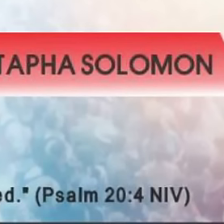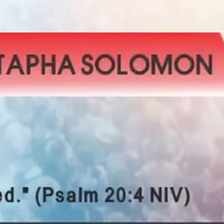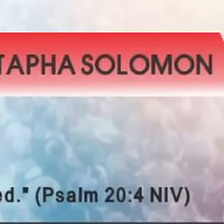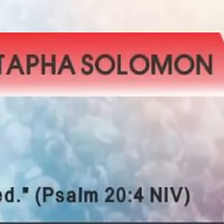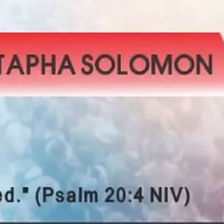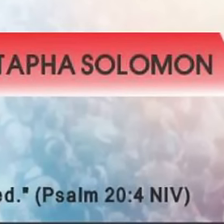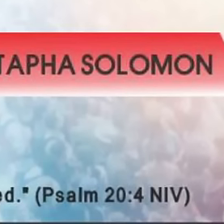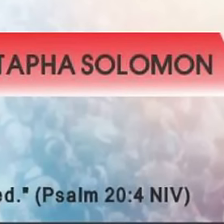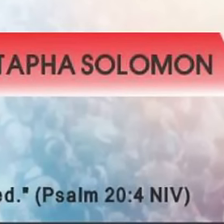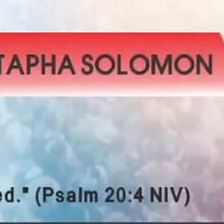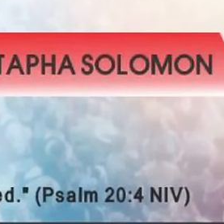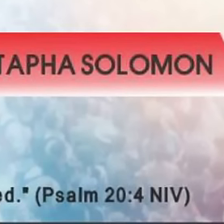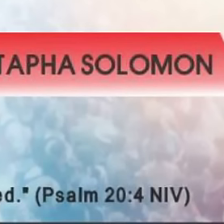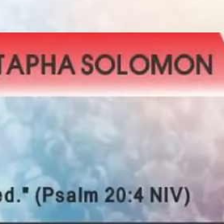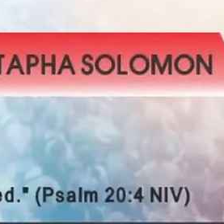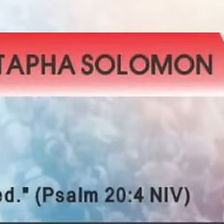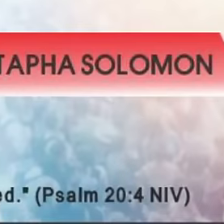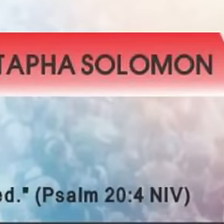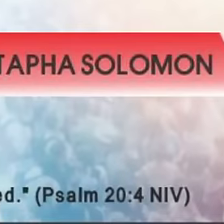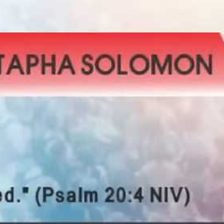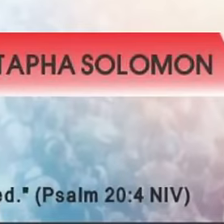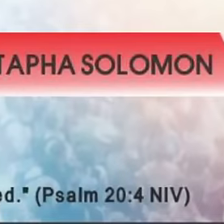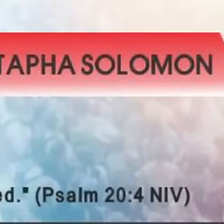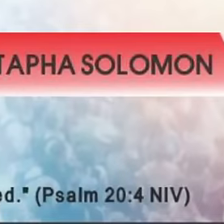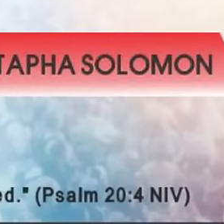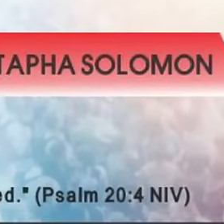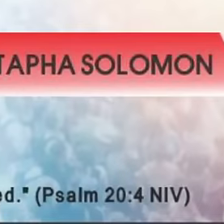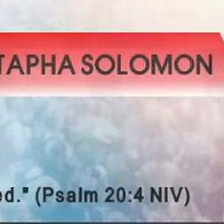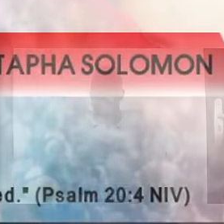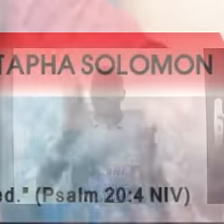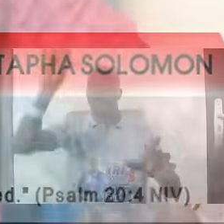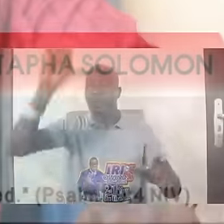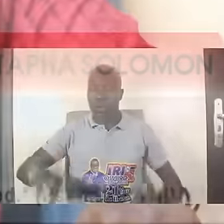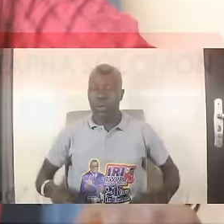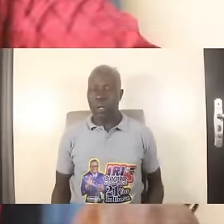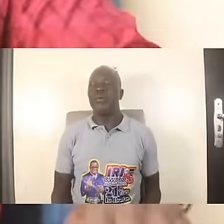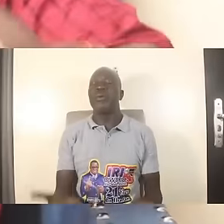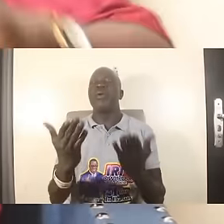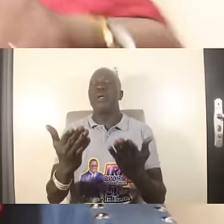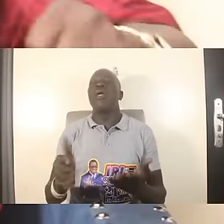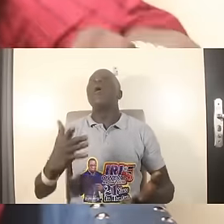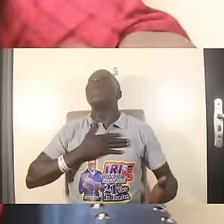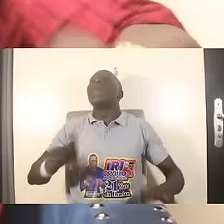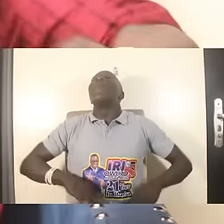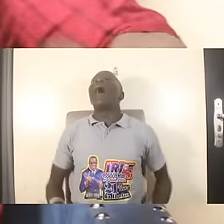101-5298-950 Seed of Ragoni Chonomabuyade. This is the bank. Look, I hear Amen. I hear me.